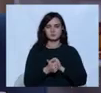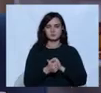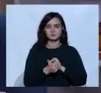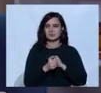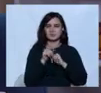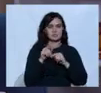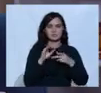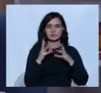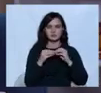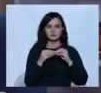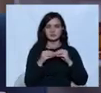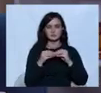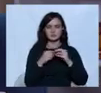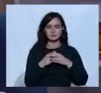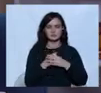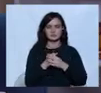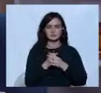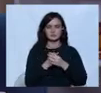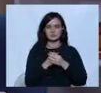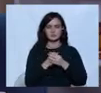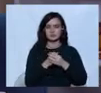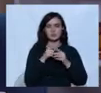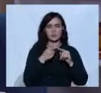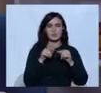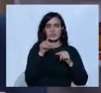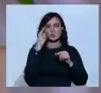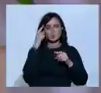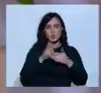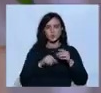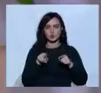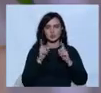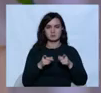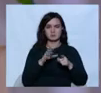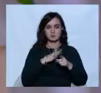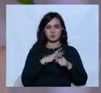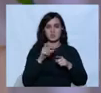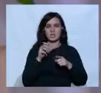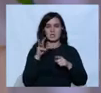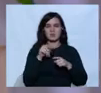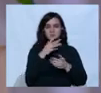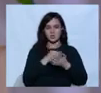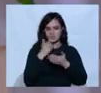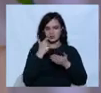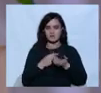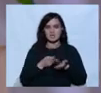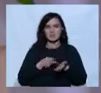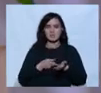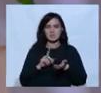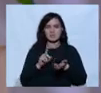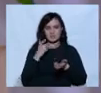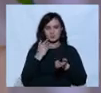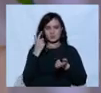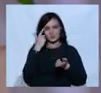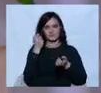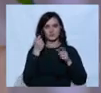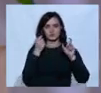Shylock doesn't like Antonio, who's anti-Semitic. Although Antonio refuses to apologize for his